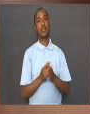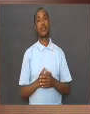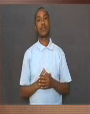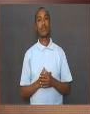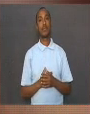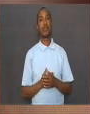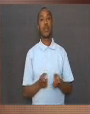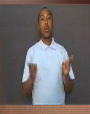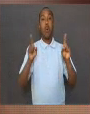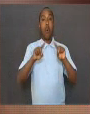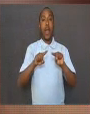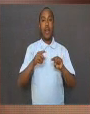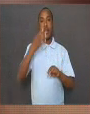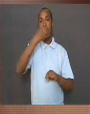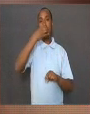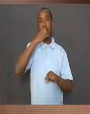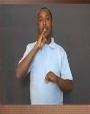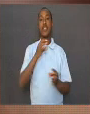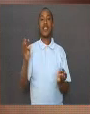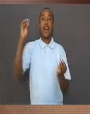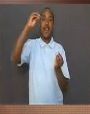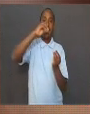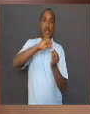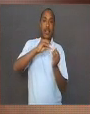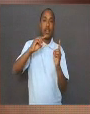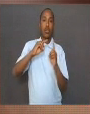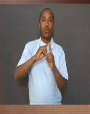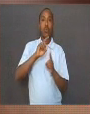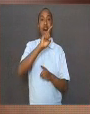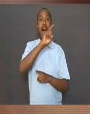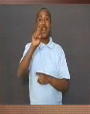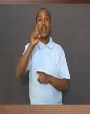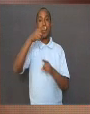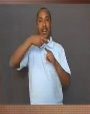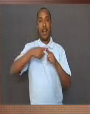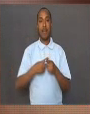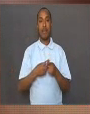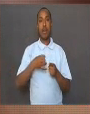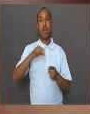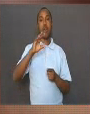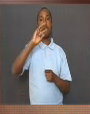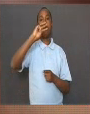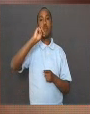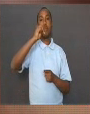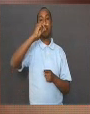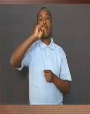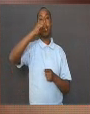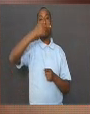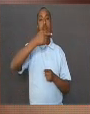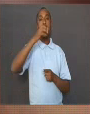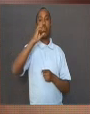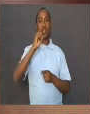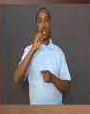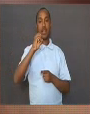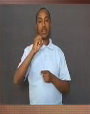example. When heat is added to 100 grams of